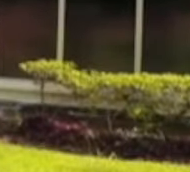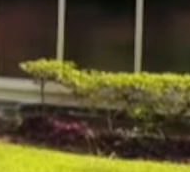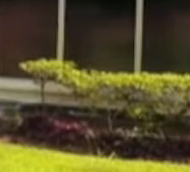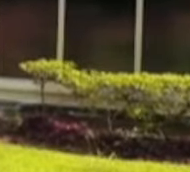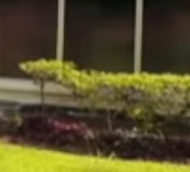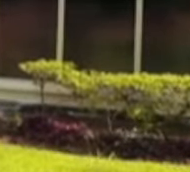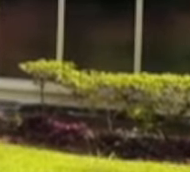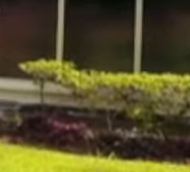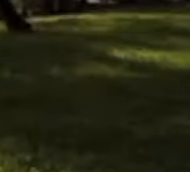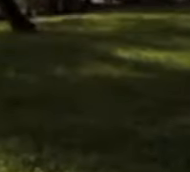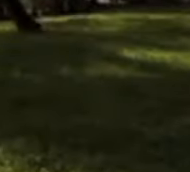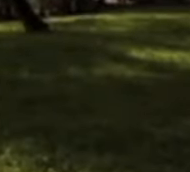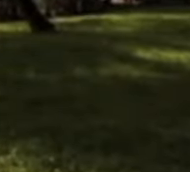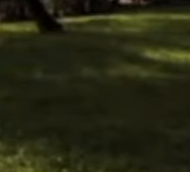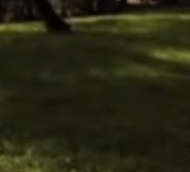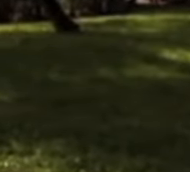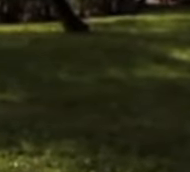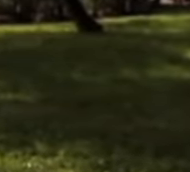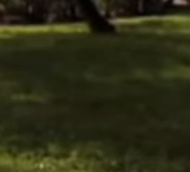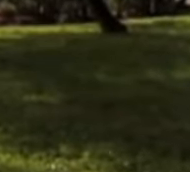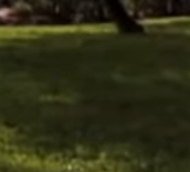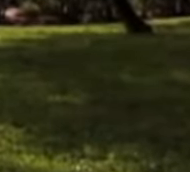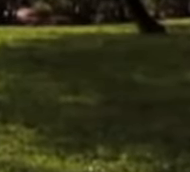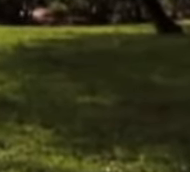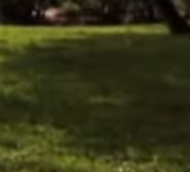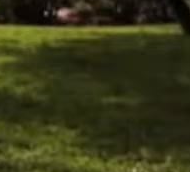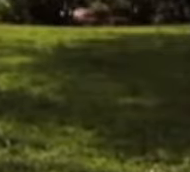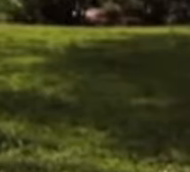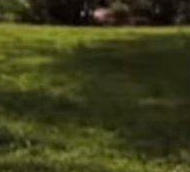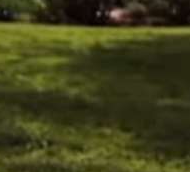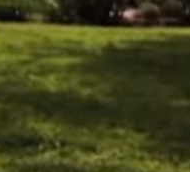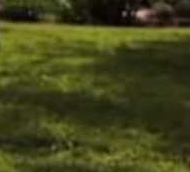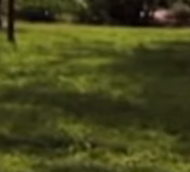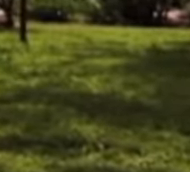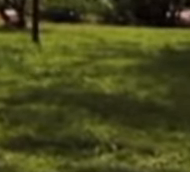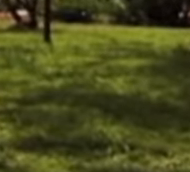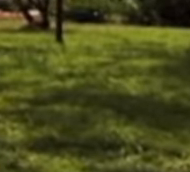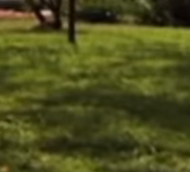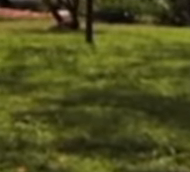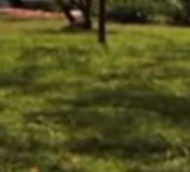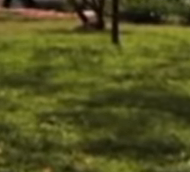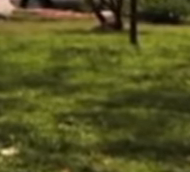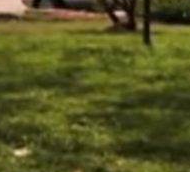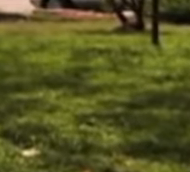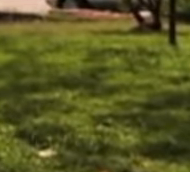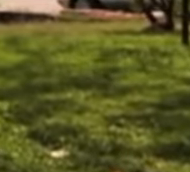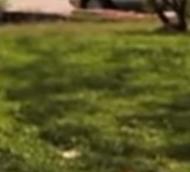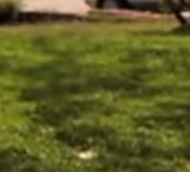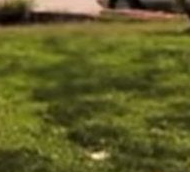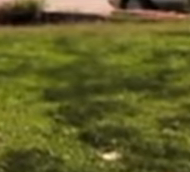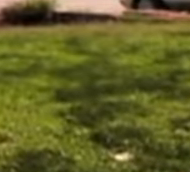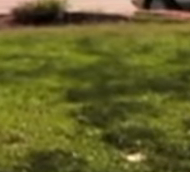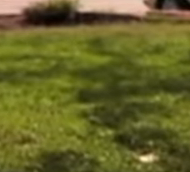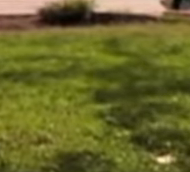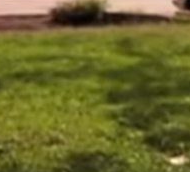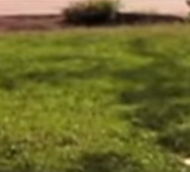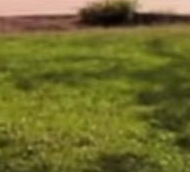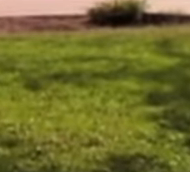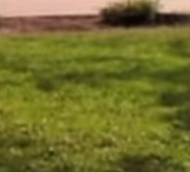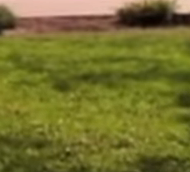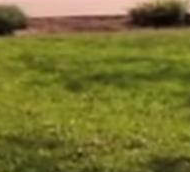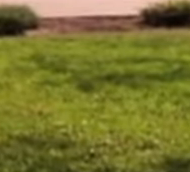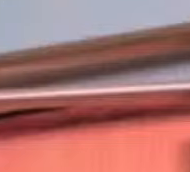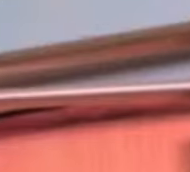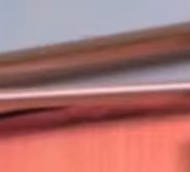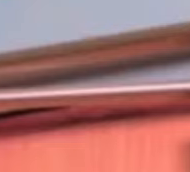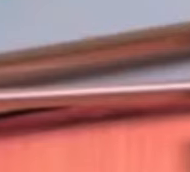The Center for Global Health Research at the Kenya Medical Research Institute in Kisian has pioneered malaria research in the country that has